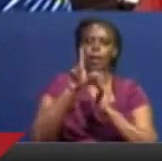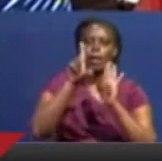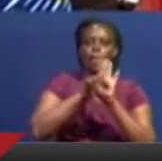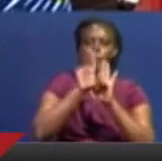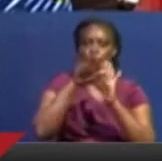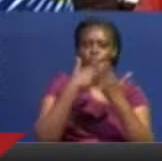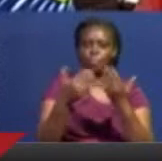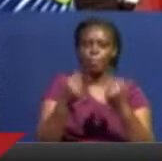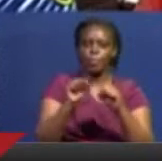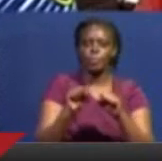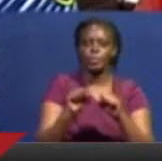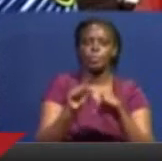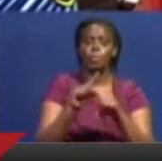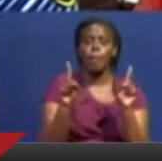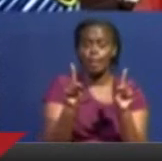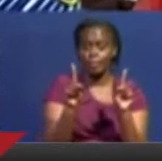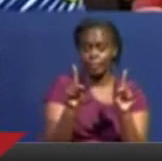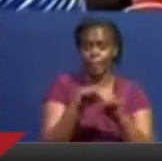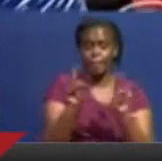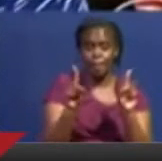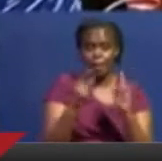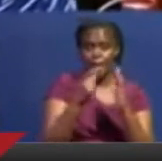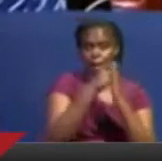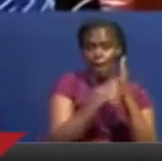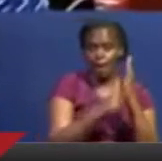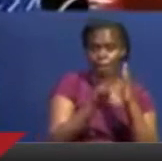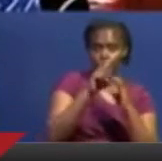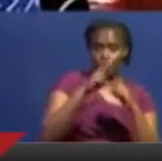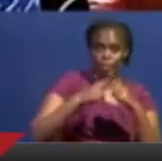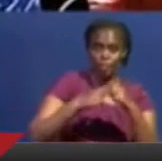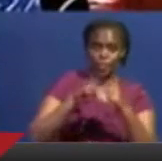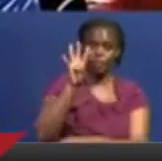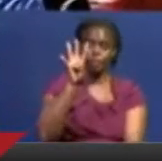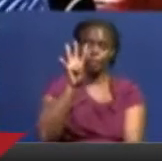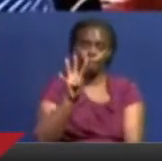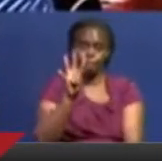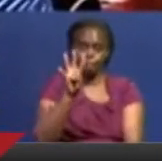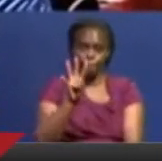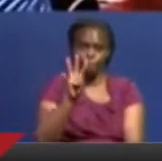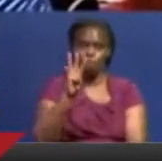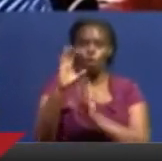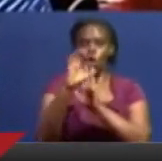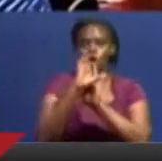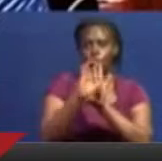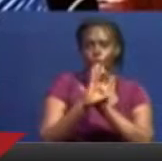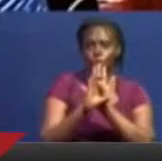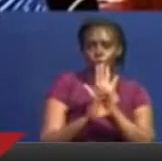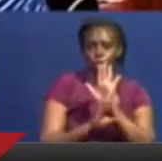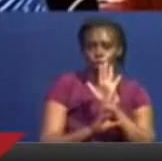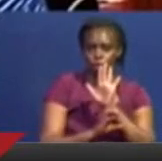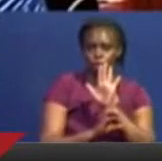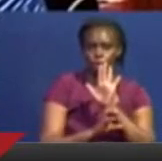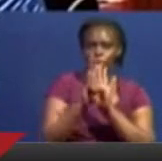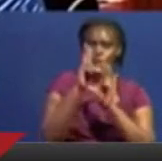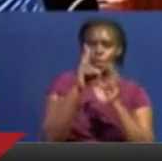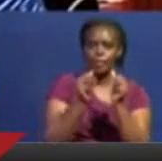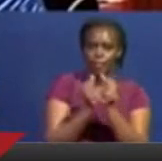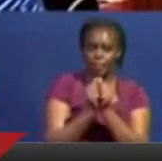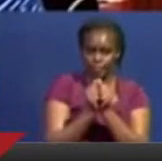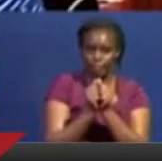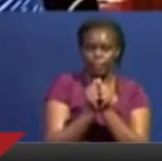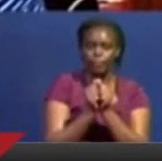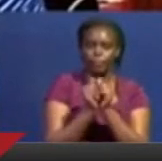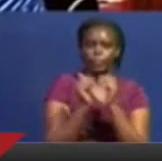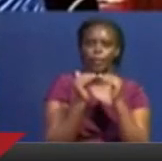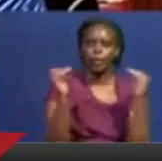legal framework. However, Article 27(4) of the Constitution 2010